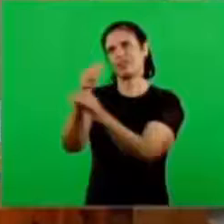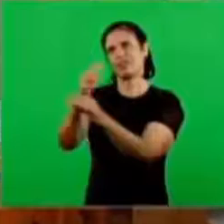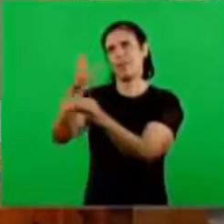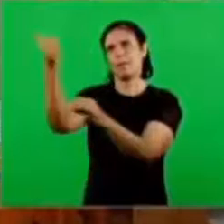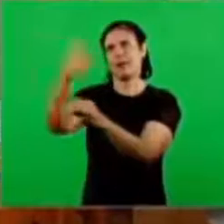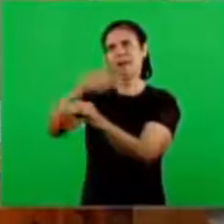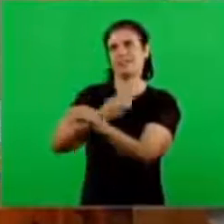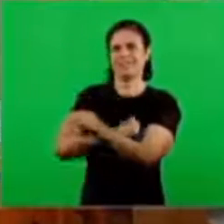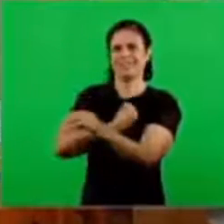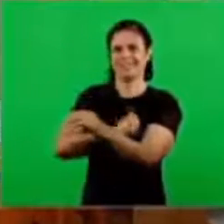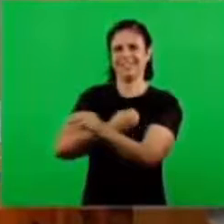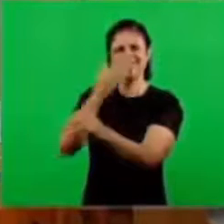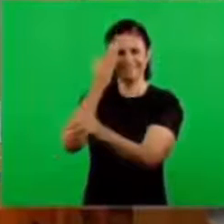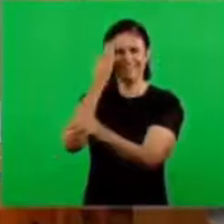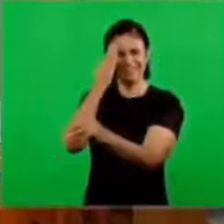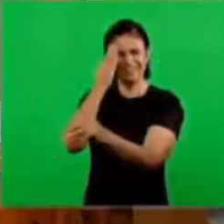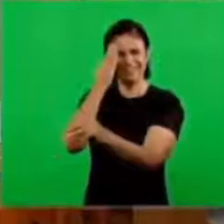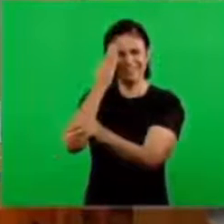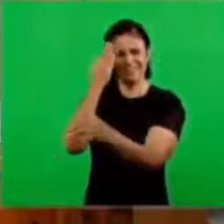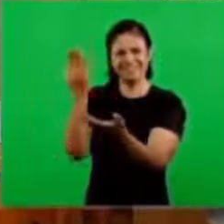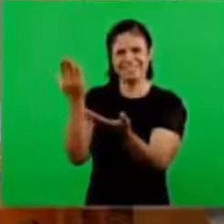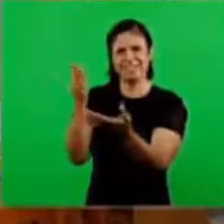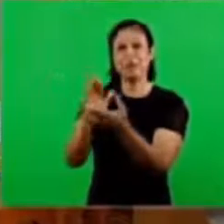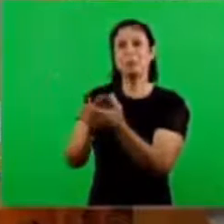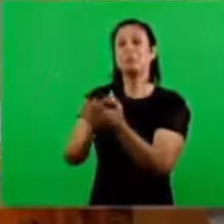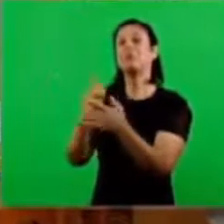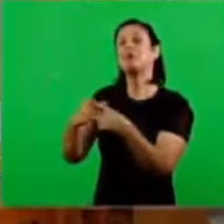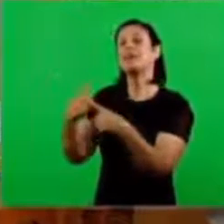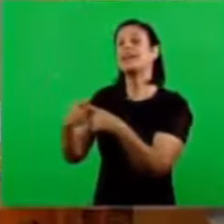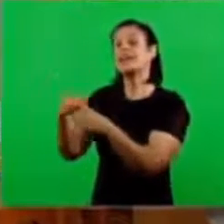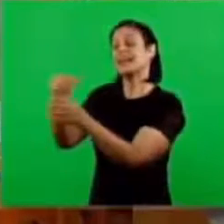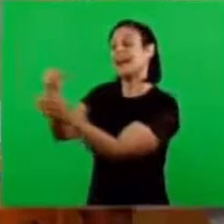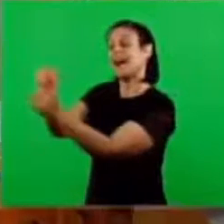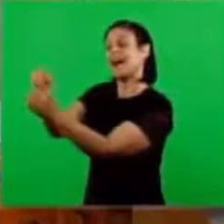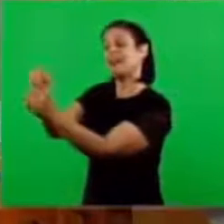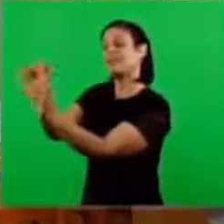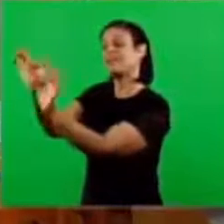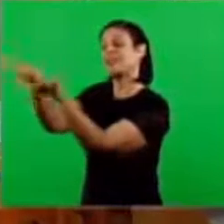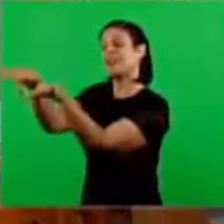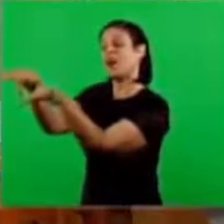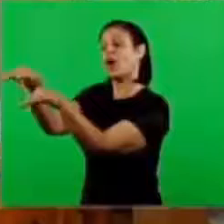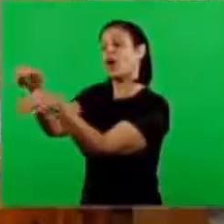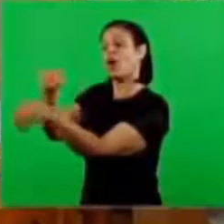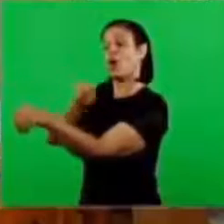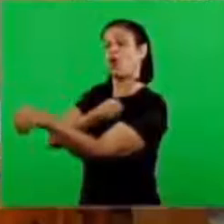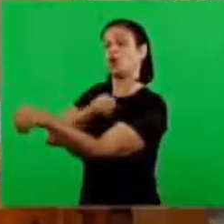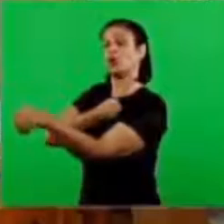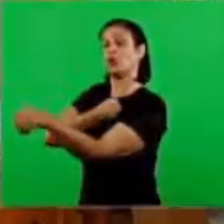They want to be here. I want to know the ones that have the largest number.